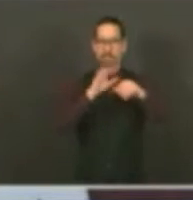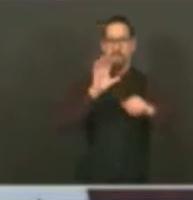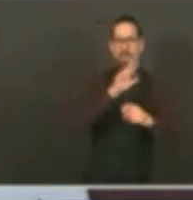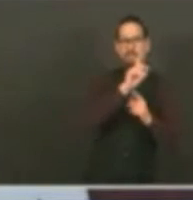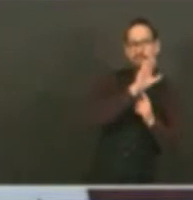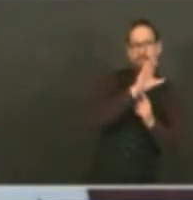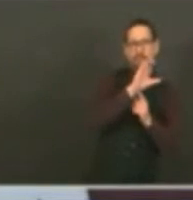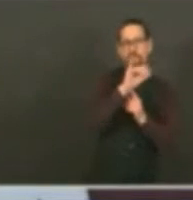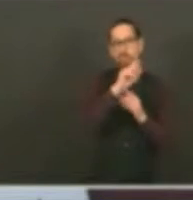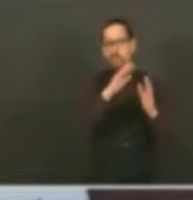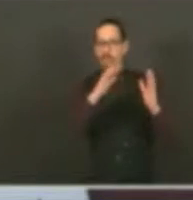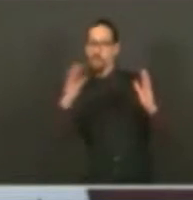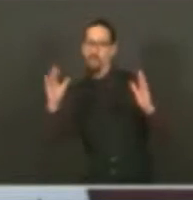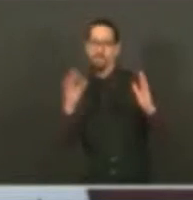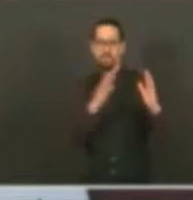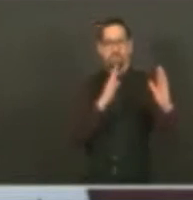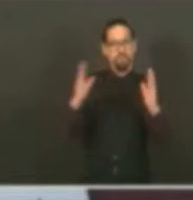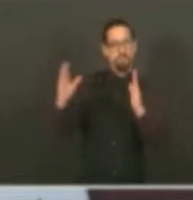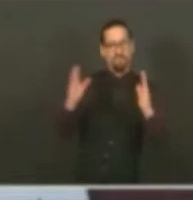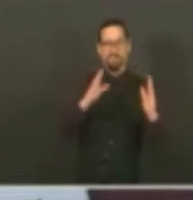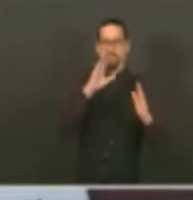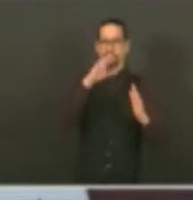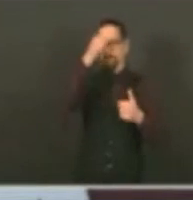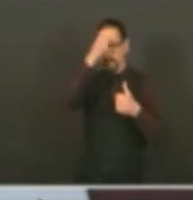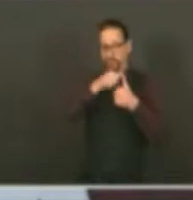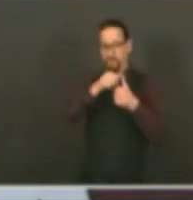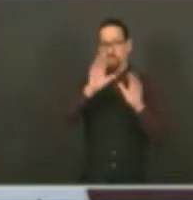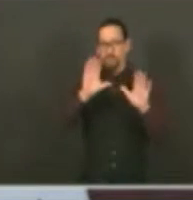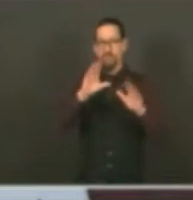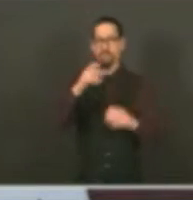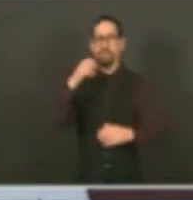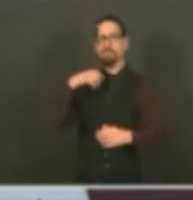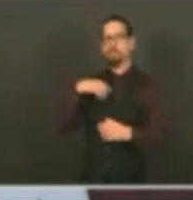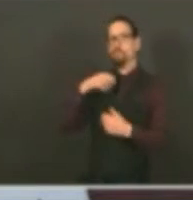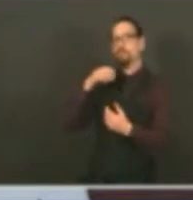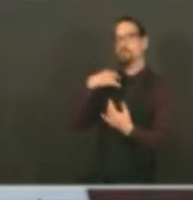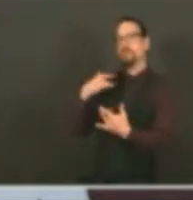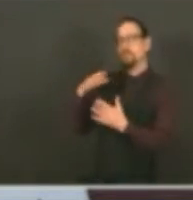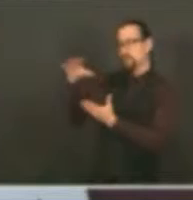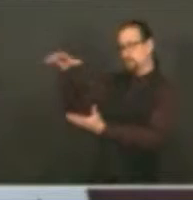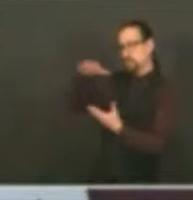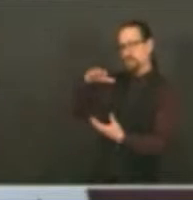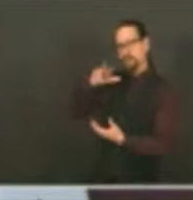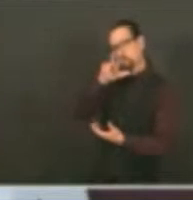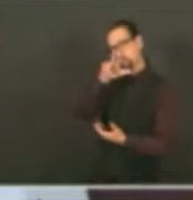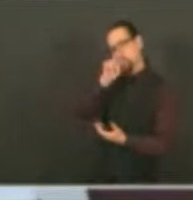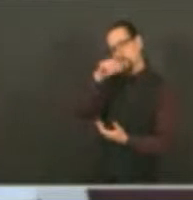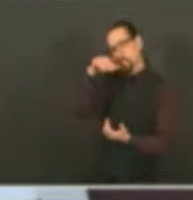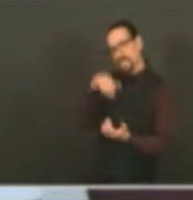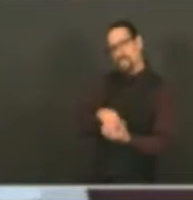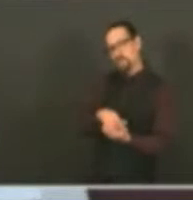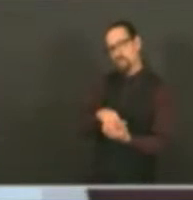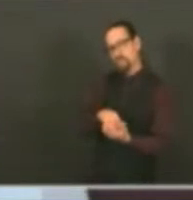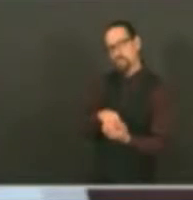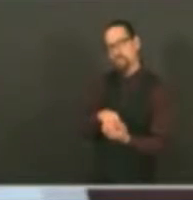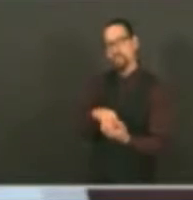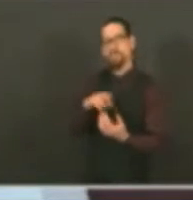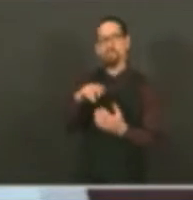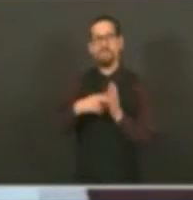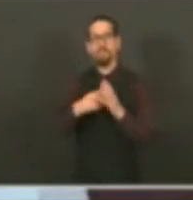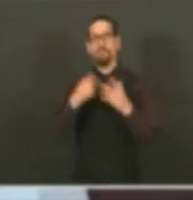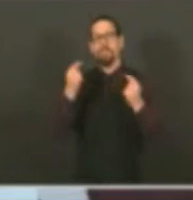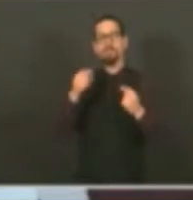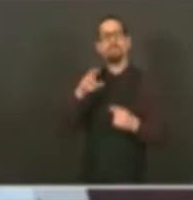fact that we here in Rhode Island are roughly 1/300th of the US population. We've been told by the federal government that we can